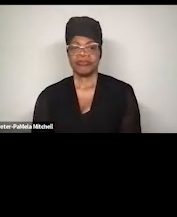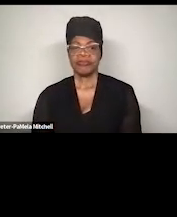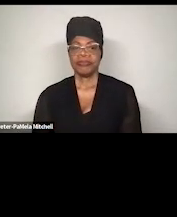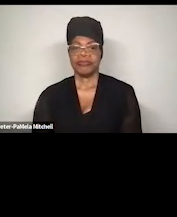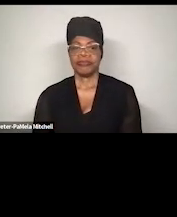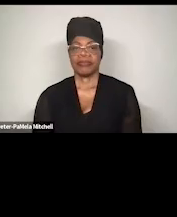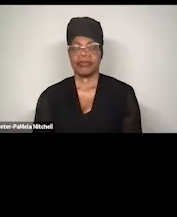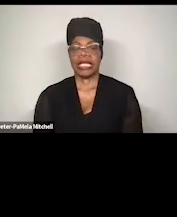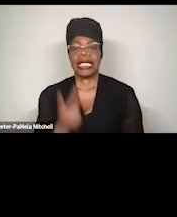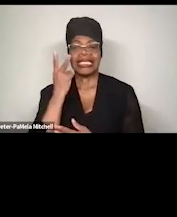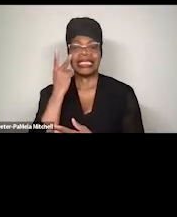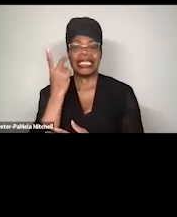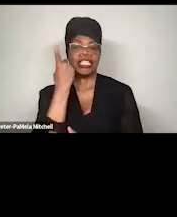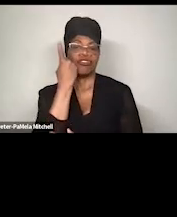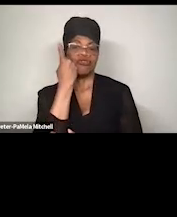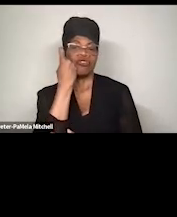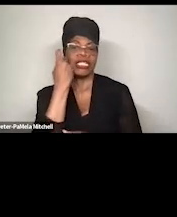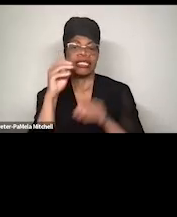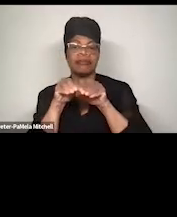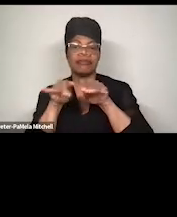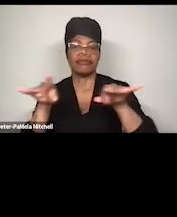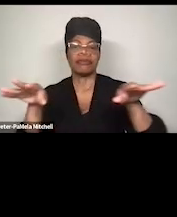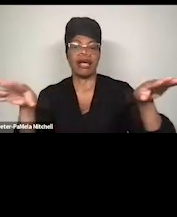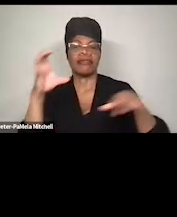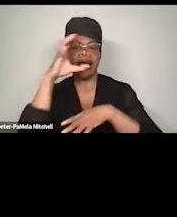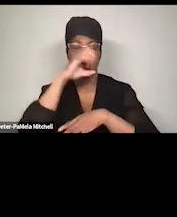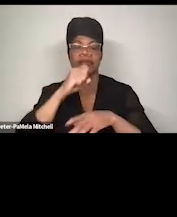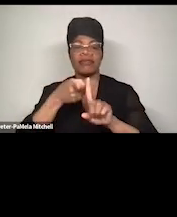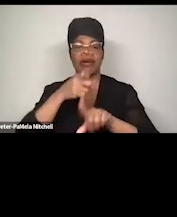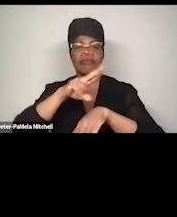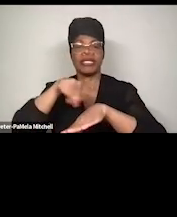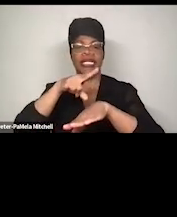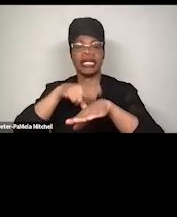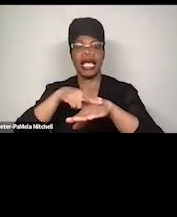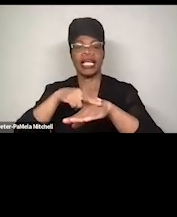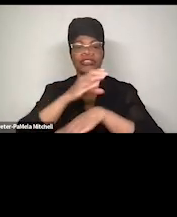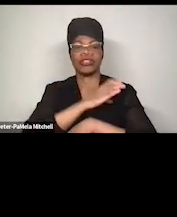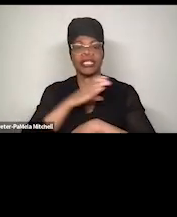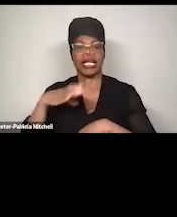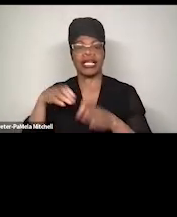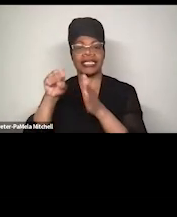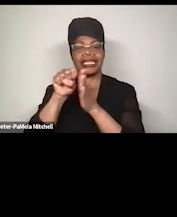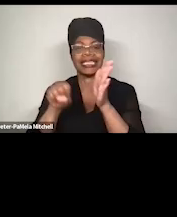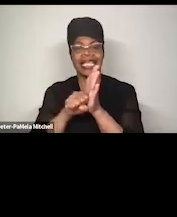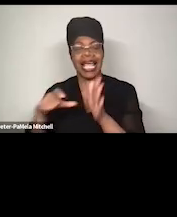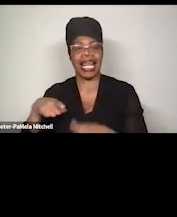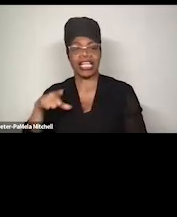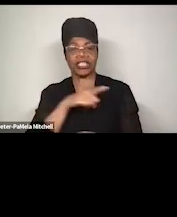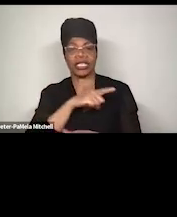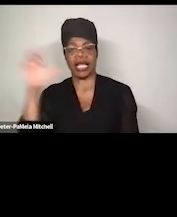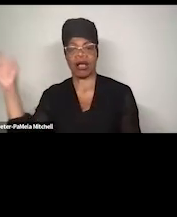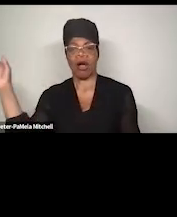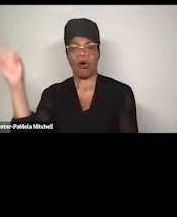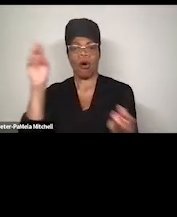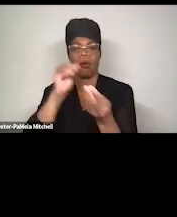So looking at some recent prevalence estimates from the National Council of State Legislators that sort of compiles all of these various